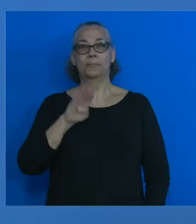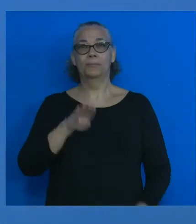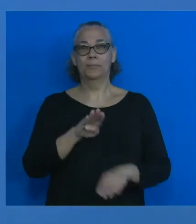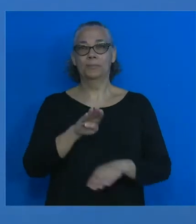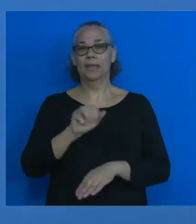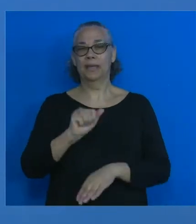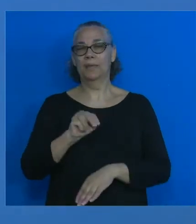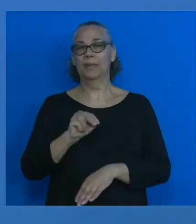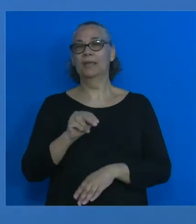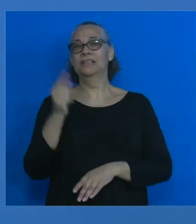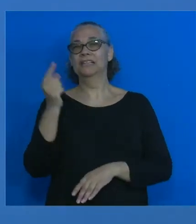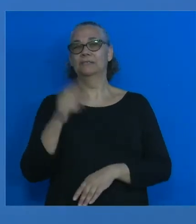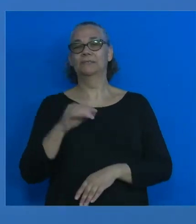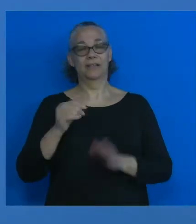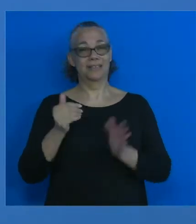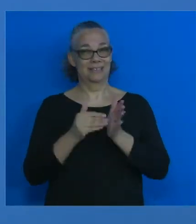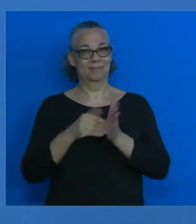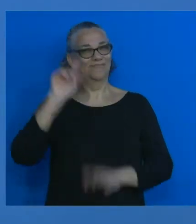gov.bm/WeHealthPilot. Again, that's